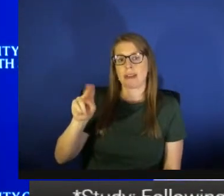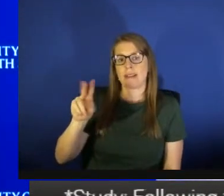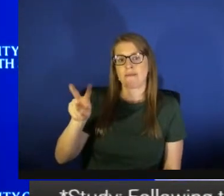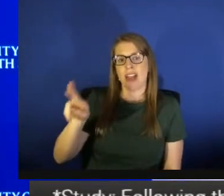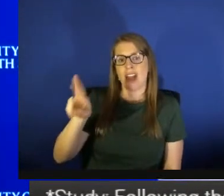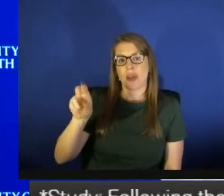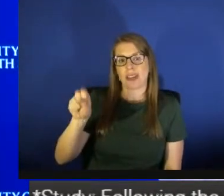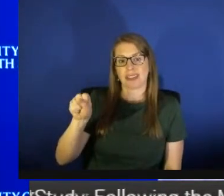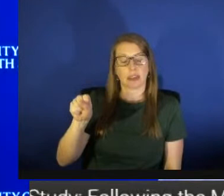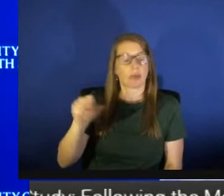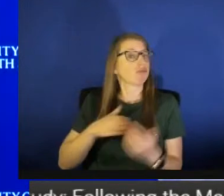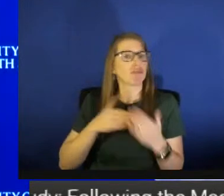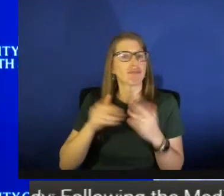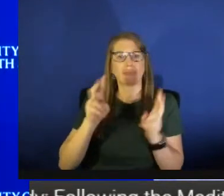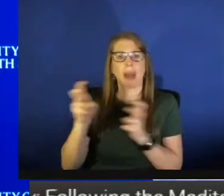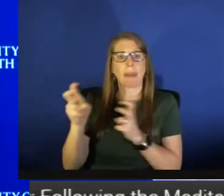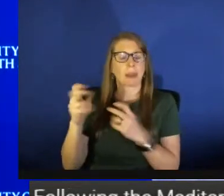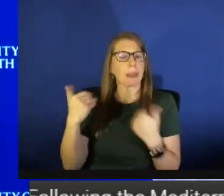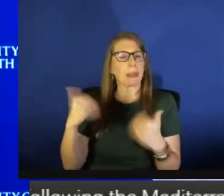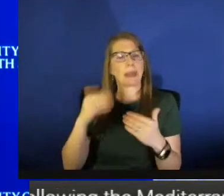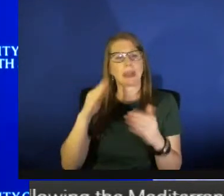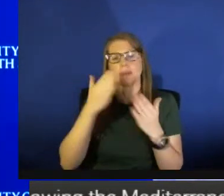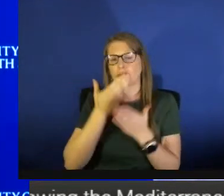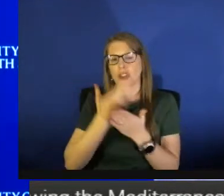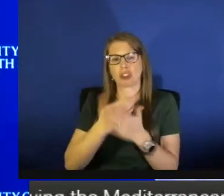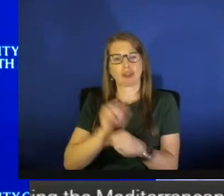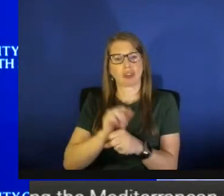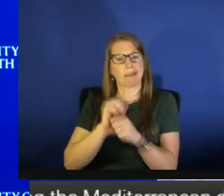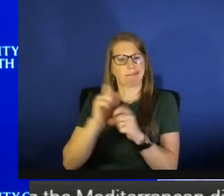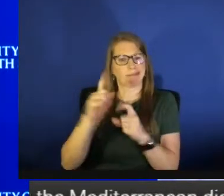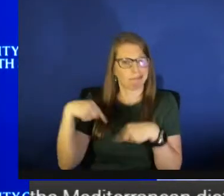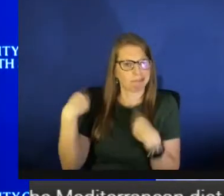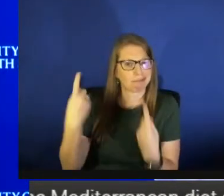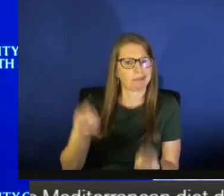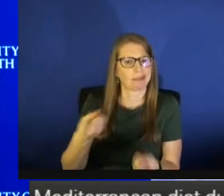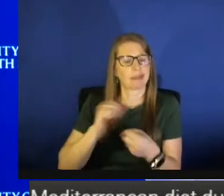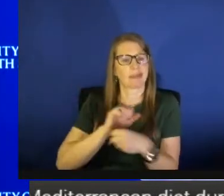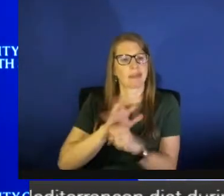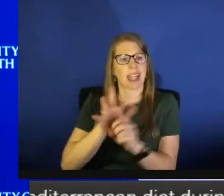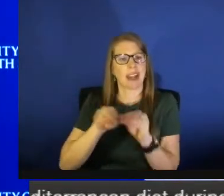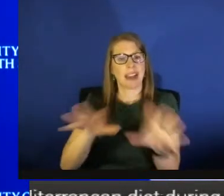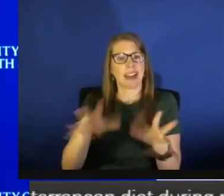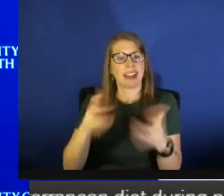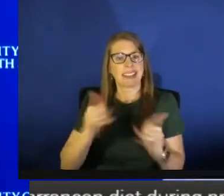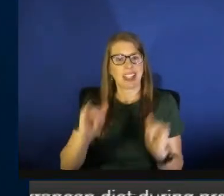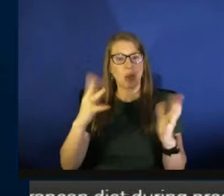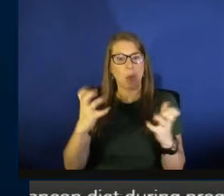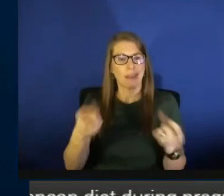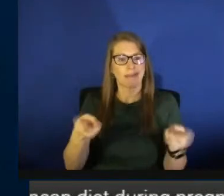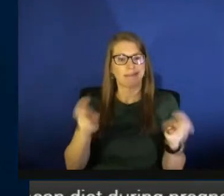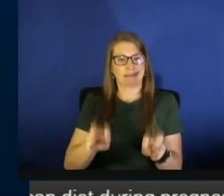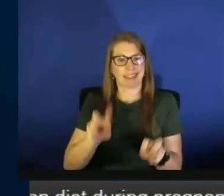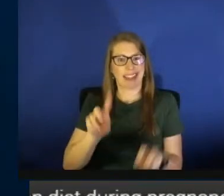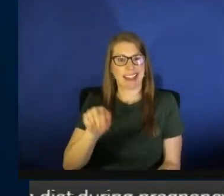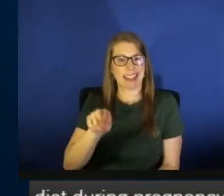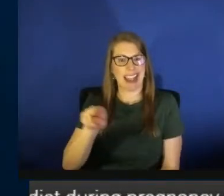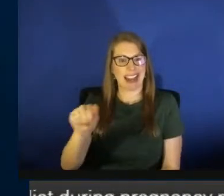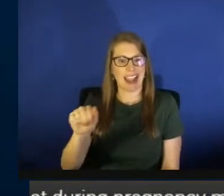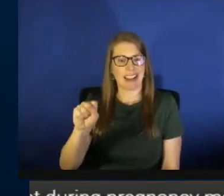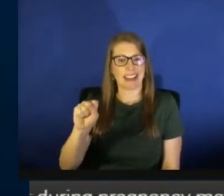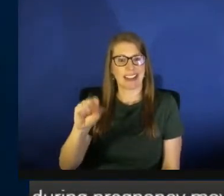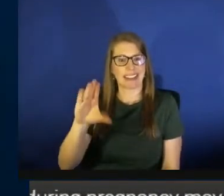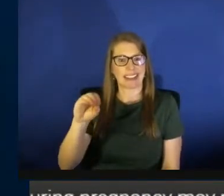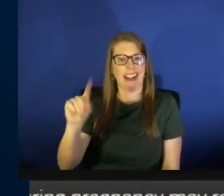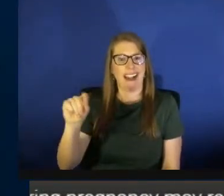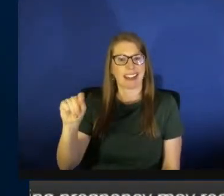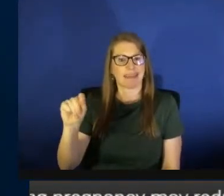job throughout the pandemic. Still wanting to get back into studio with Dana and Parks. There are other infections. I'm always happy to come and